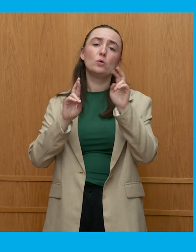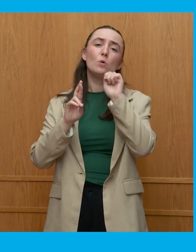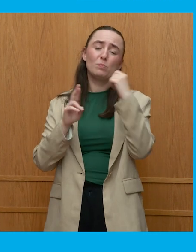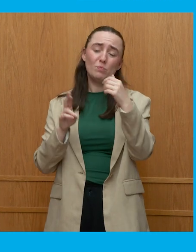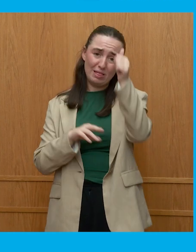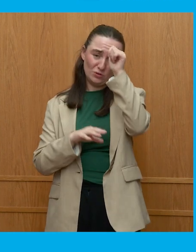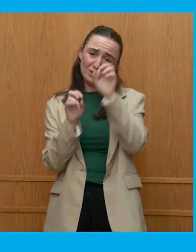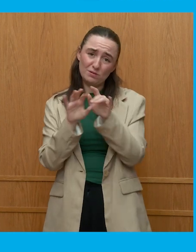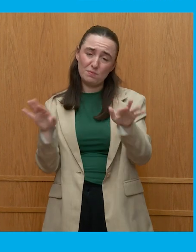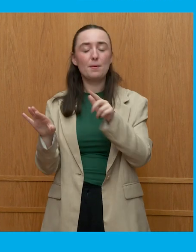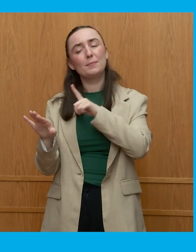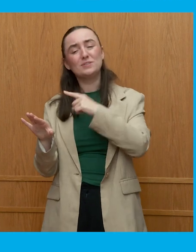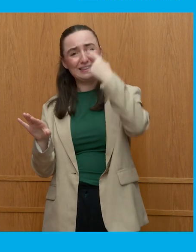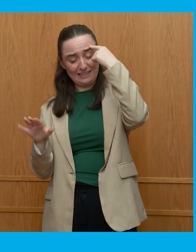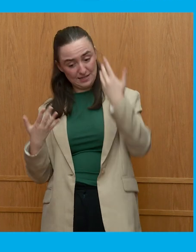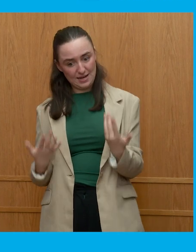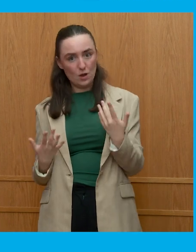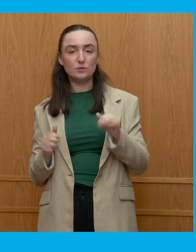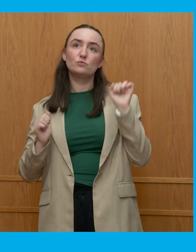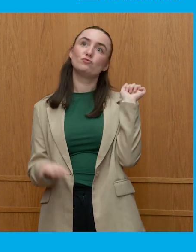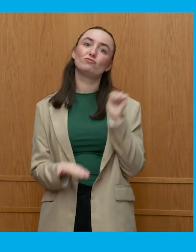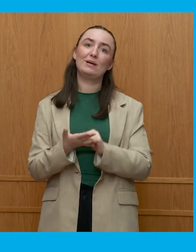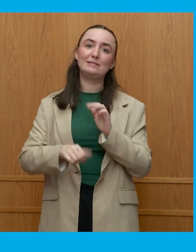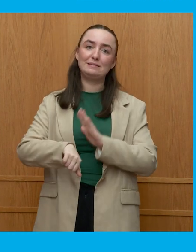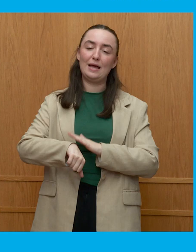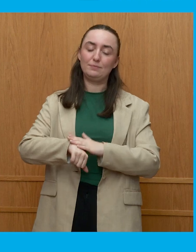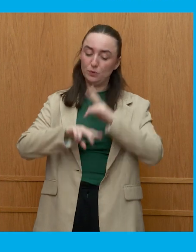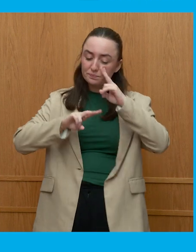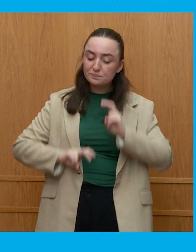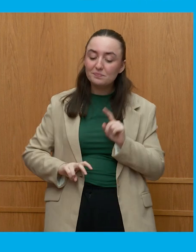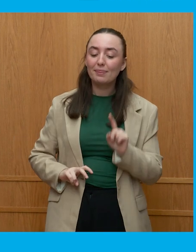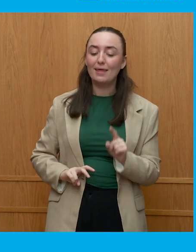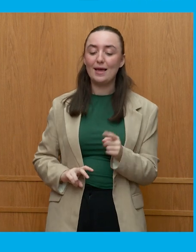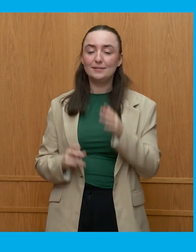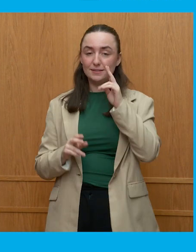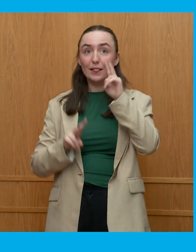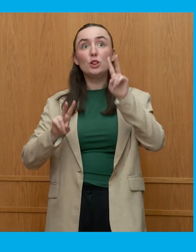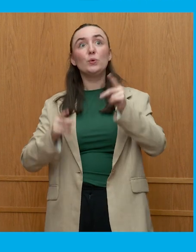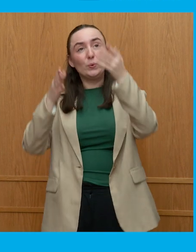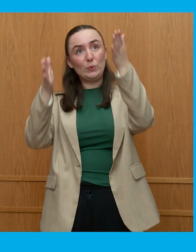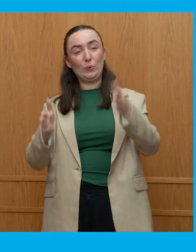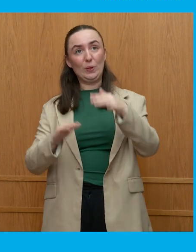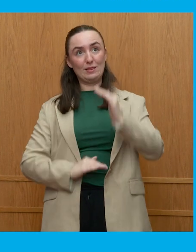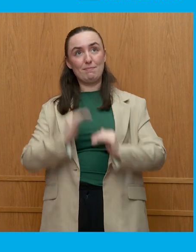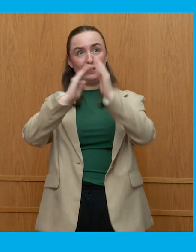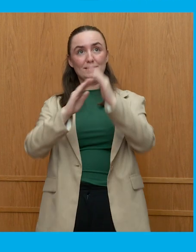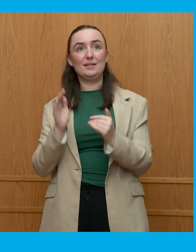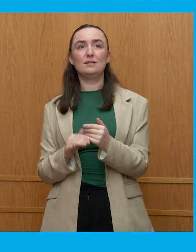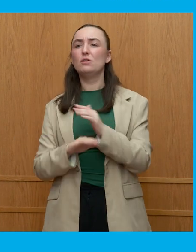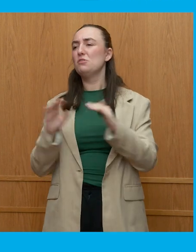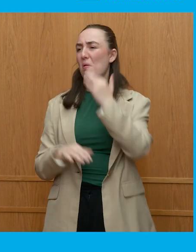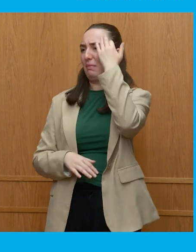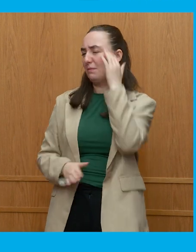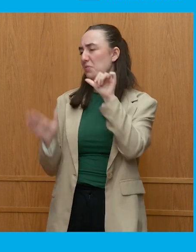it's the time. No? Now it's the time to really look at it, without all the difficulties and the